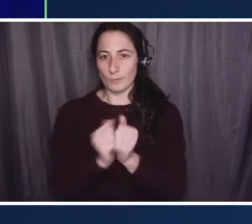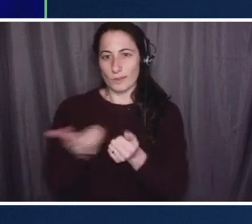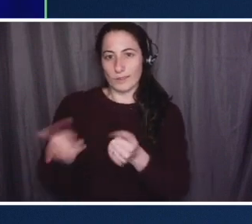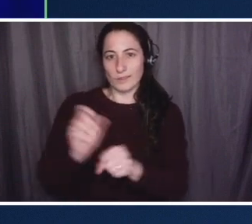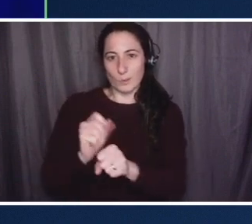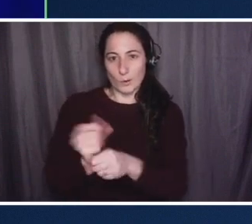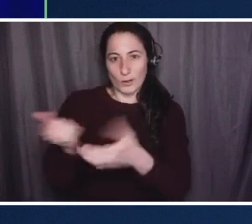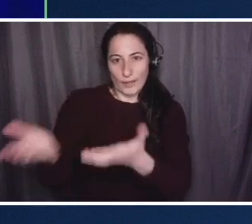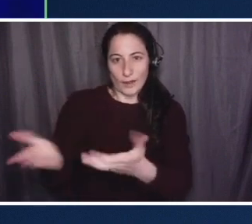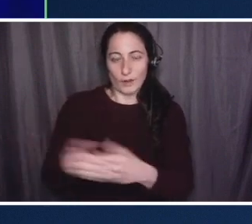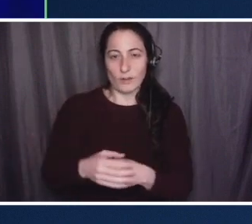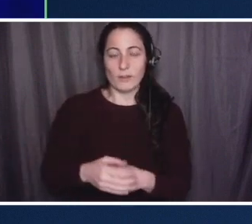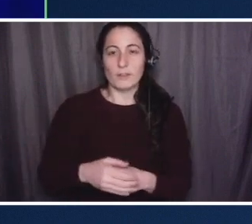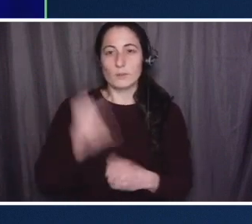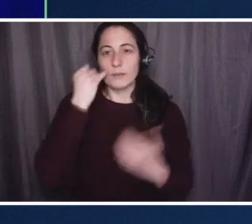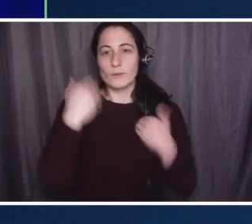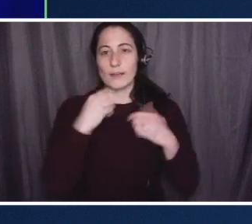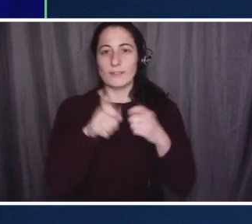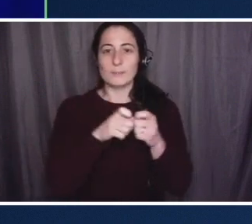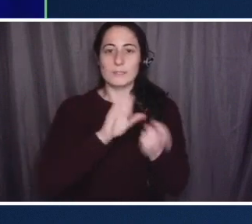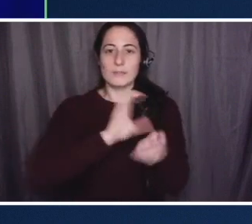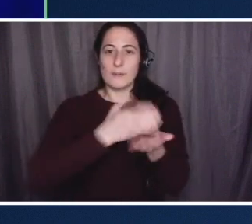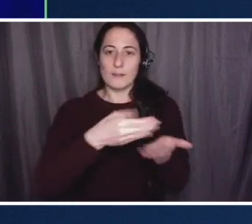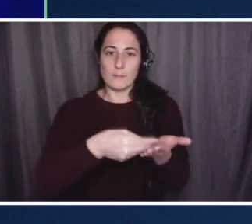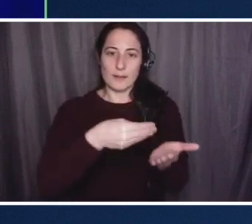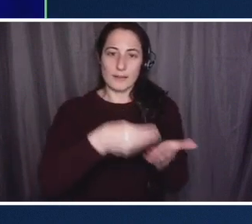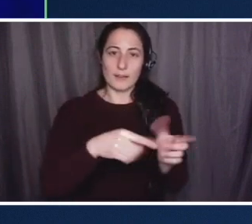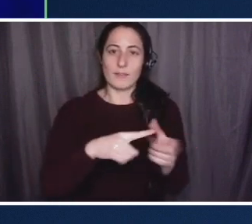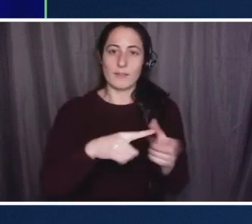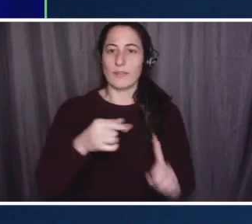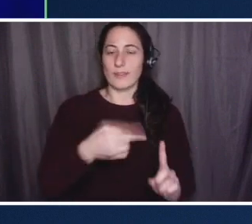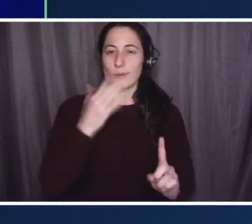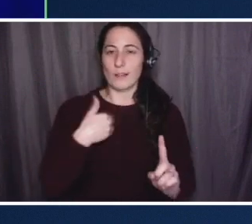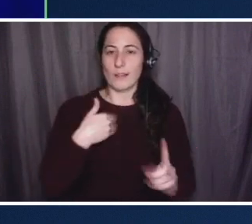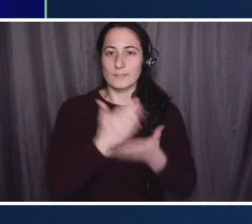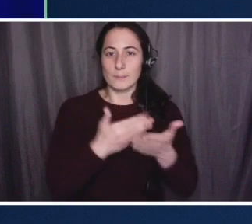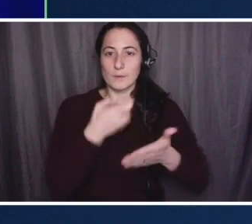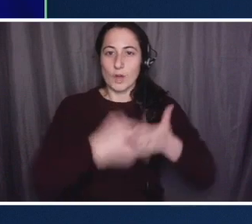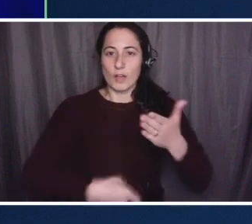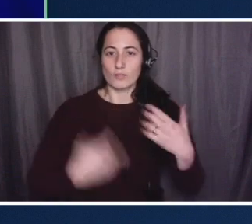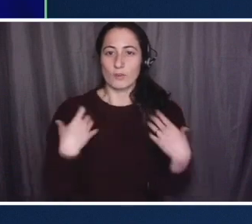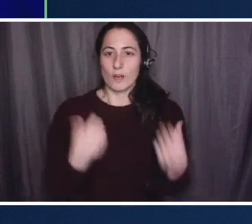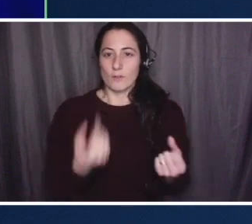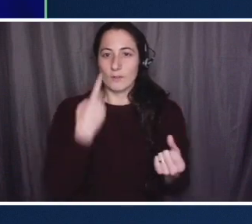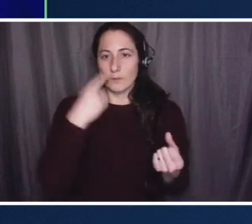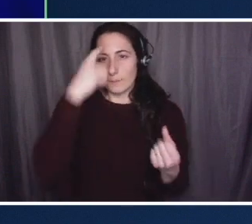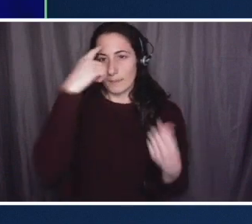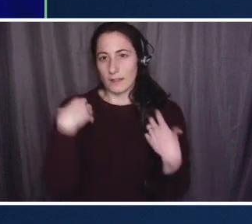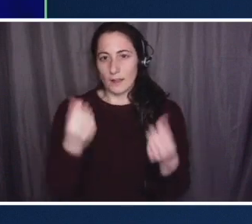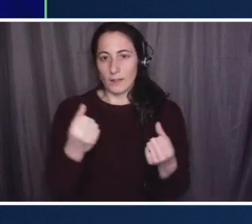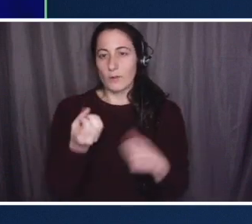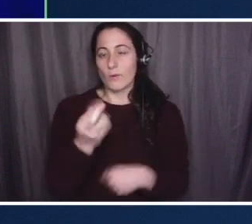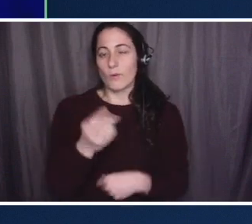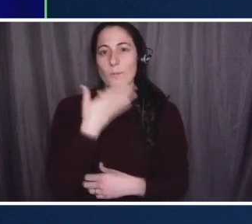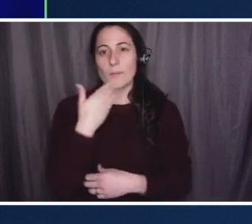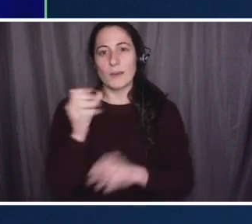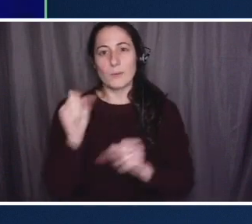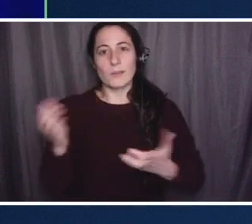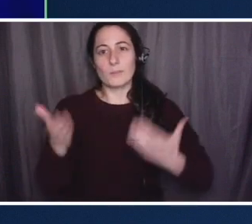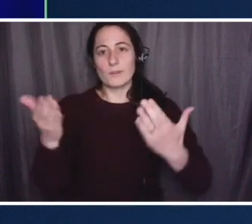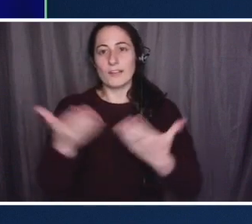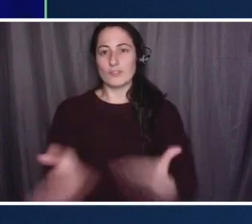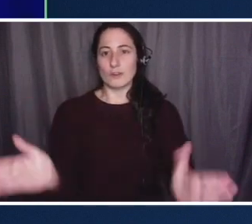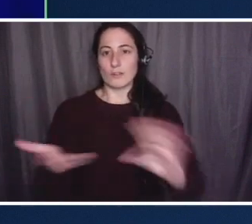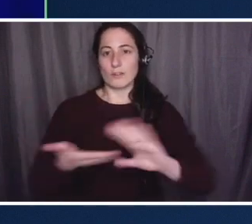the X amount of dollars that we're given, we're allowing you to actually have cost recovery of mental health things, or better yet, just giving general operating support. So you all